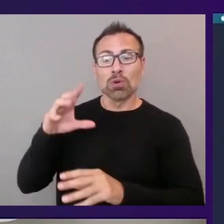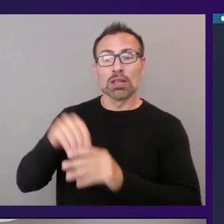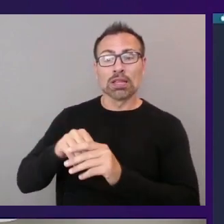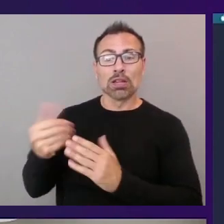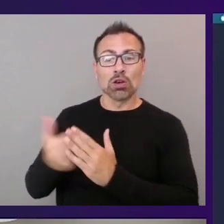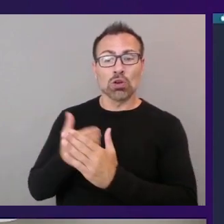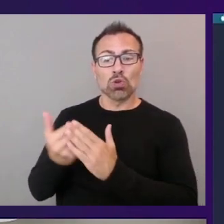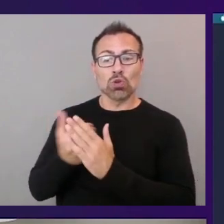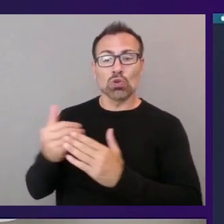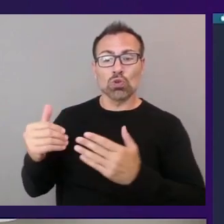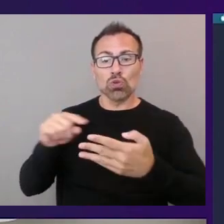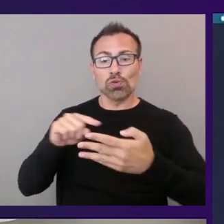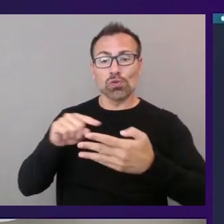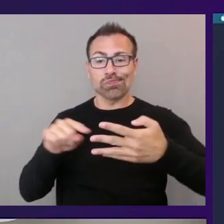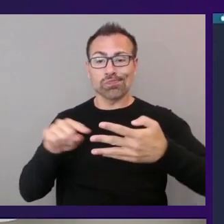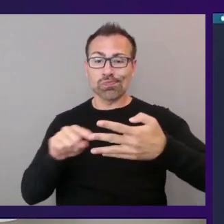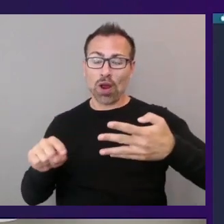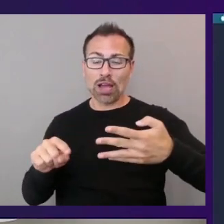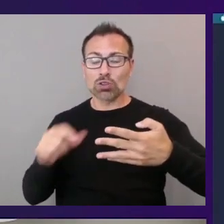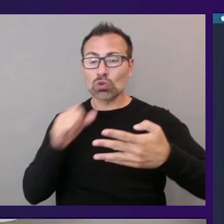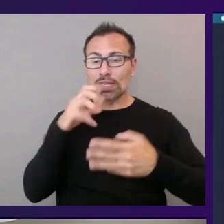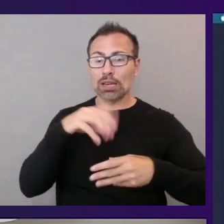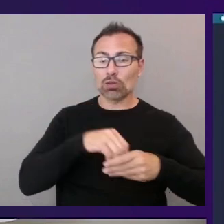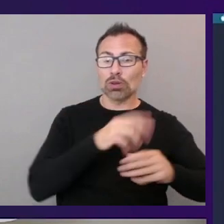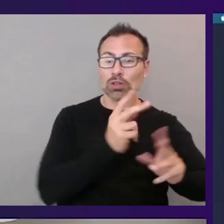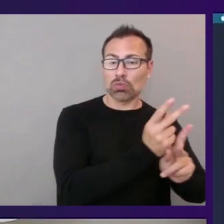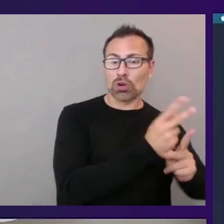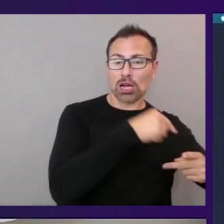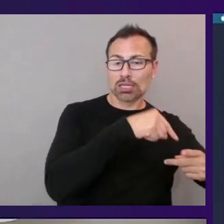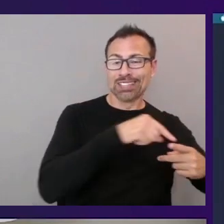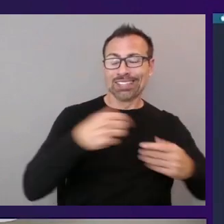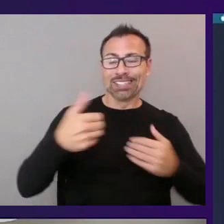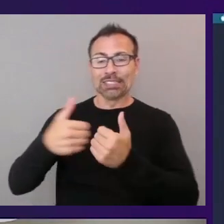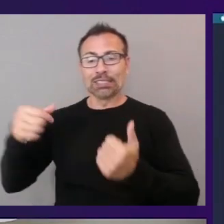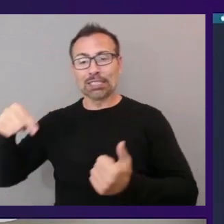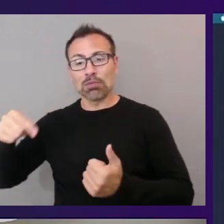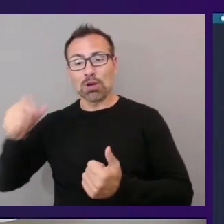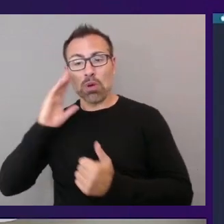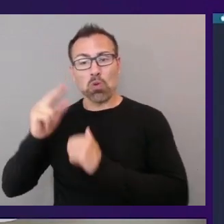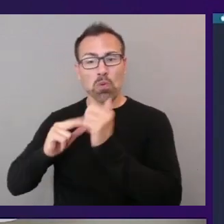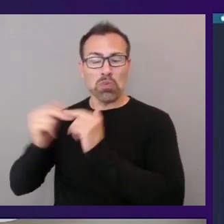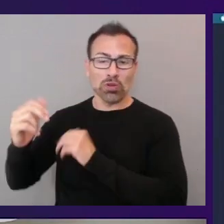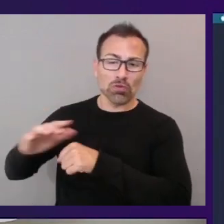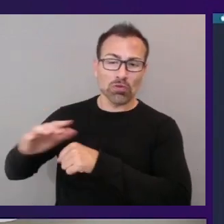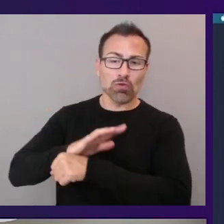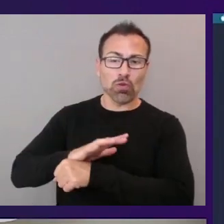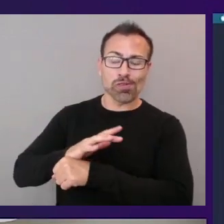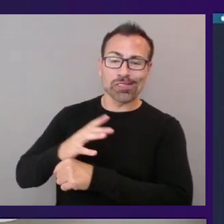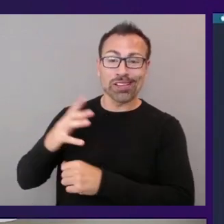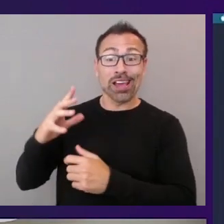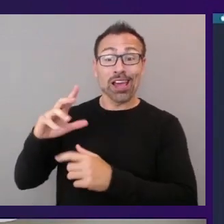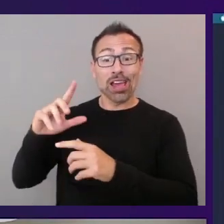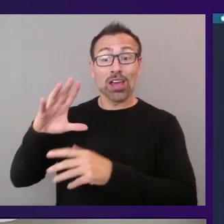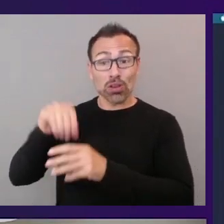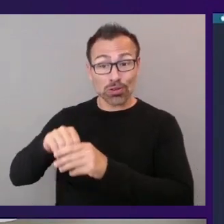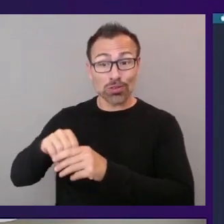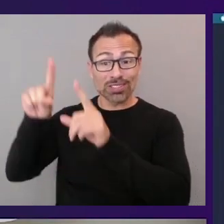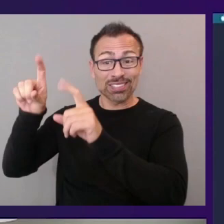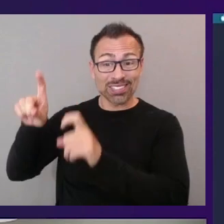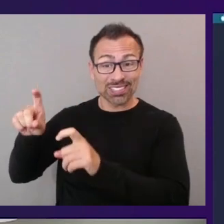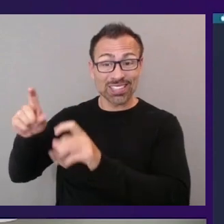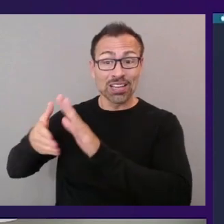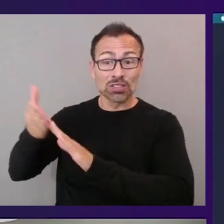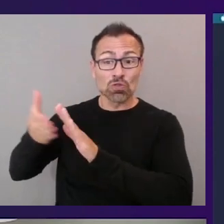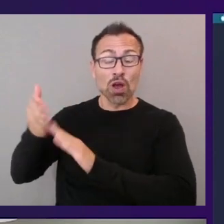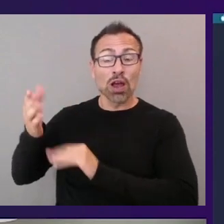from your production environment, but we'll build it full in its entirety, including running tests, and it'll be there for you to